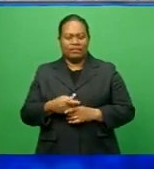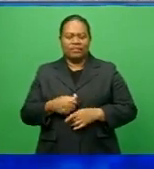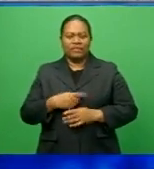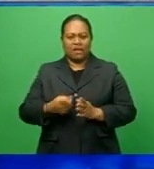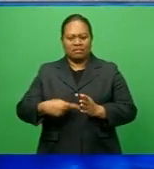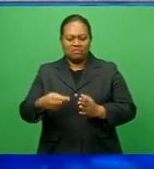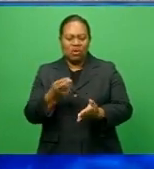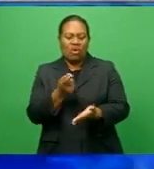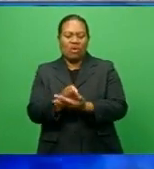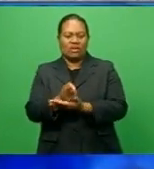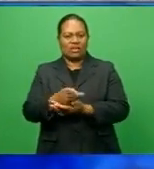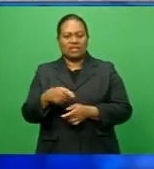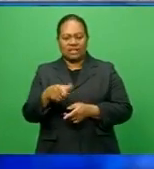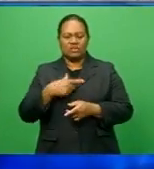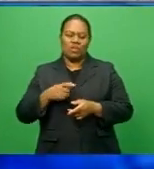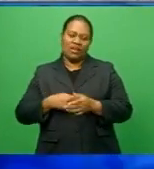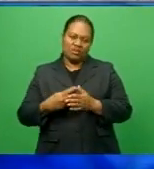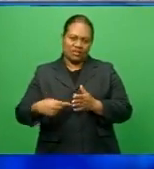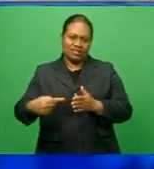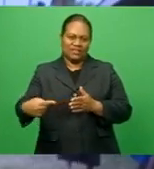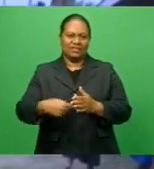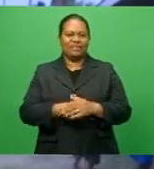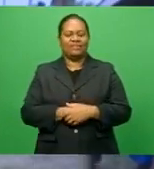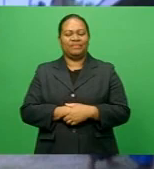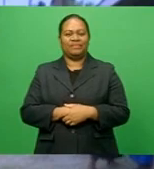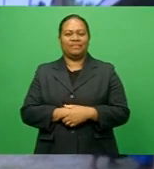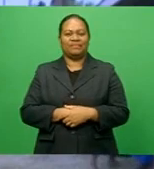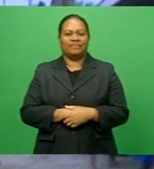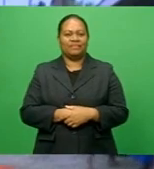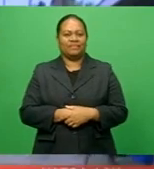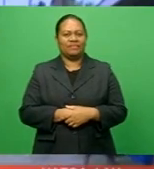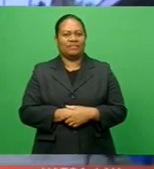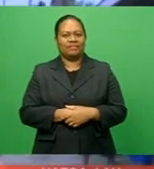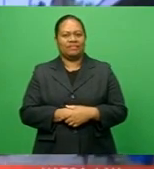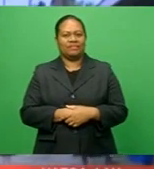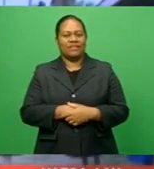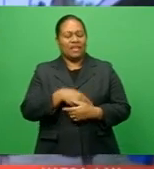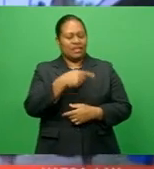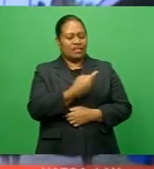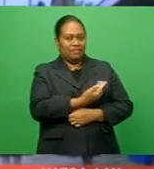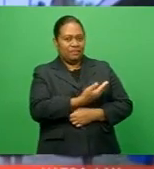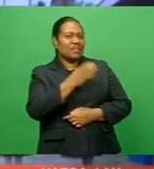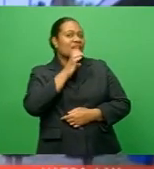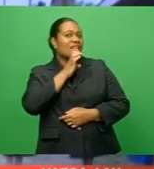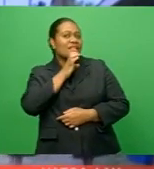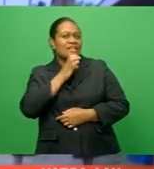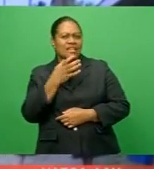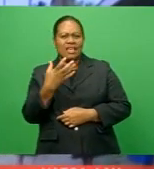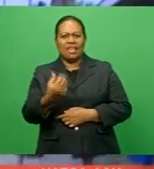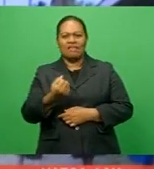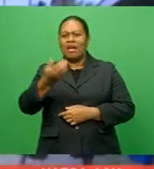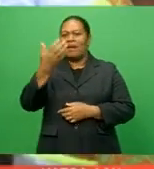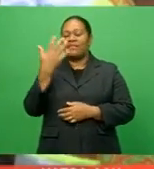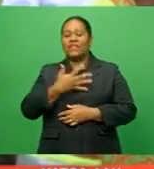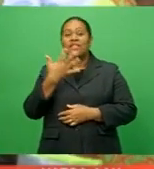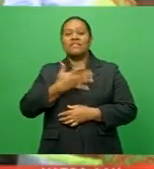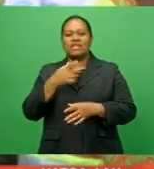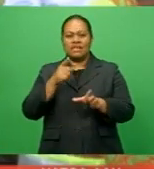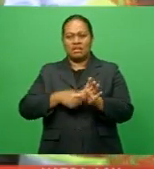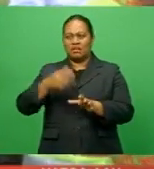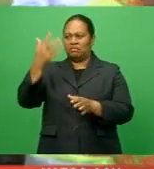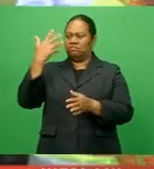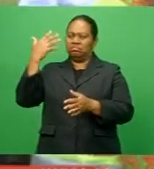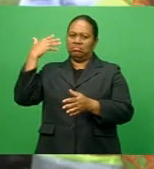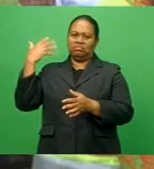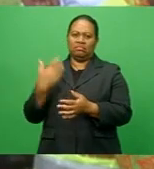him going. Josiah Nanunga reports. This canteen has been in operation for the past 50 years,